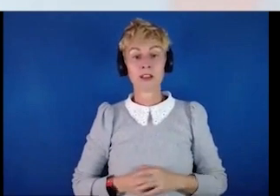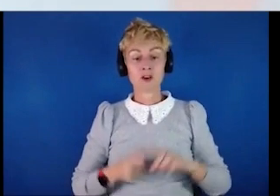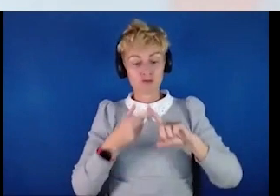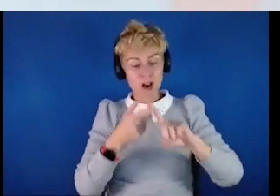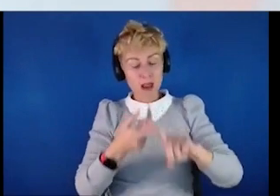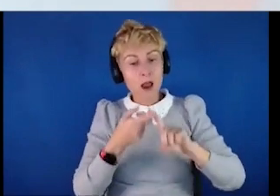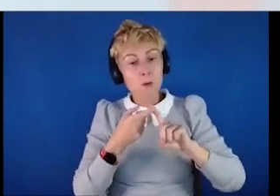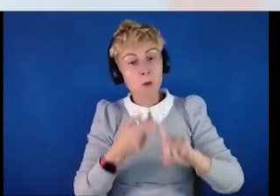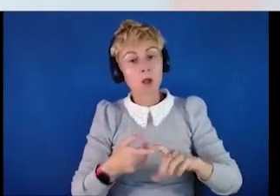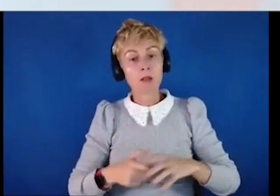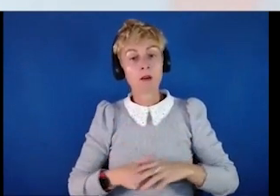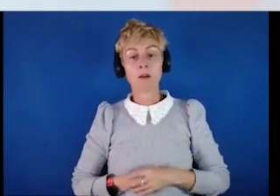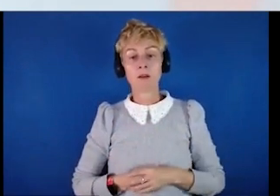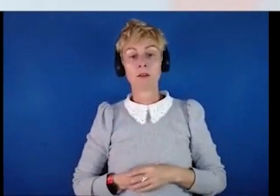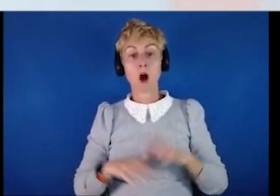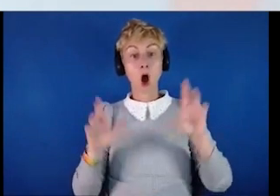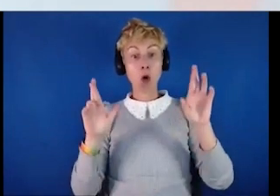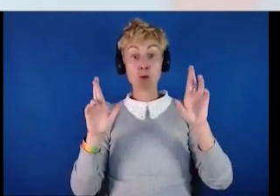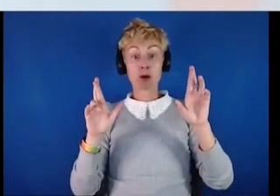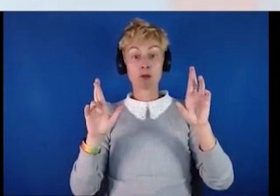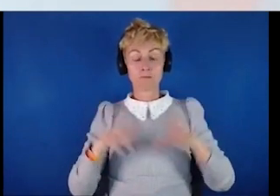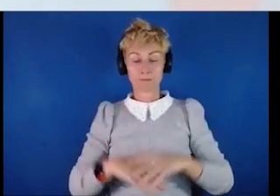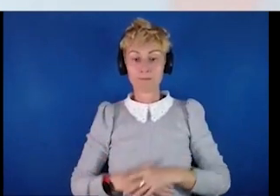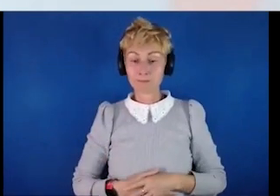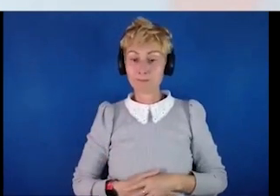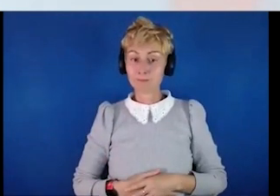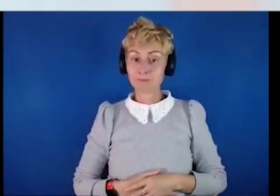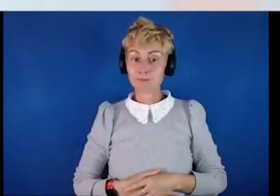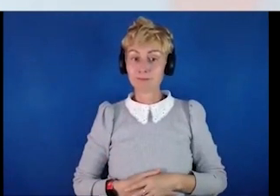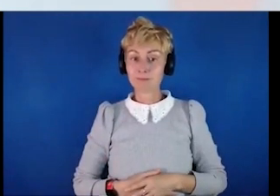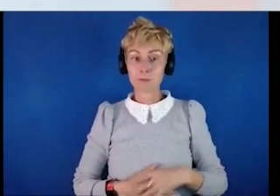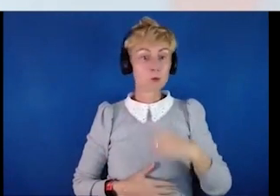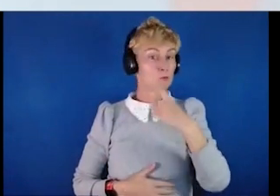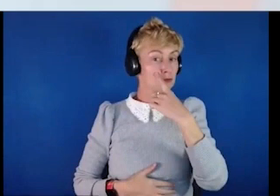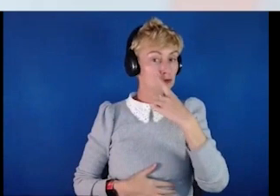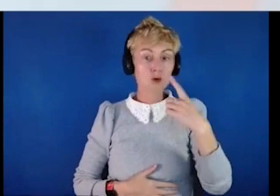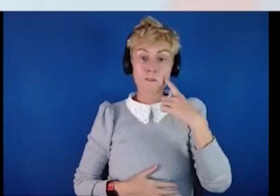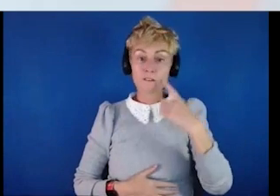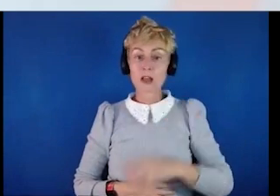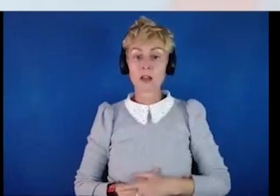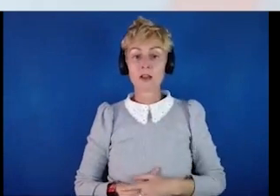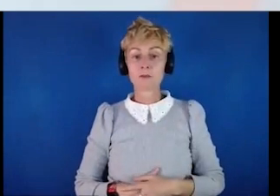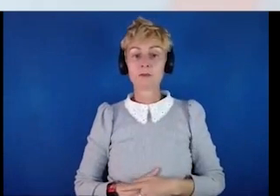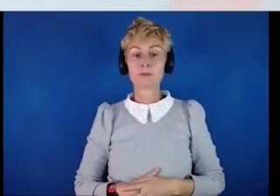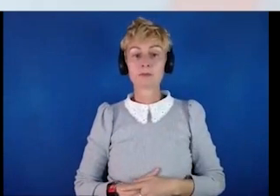Reliable, hope, very nice. Prove,